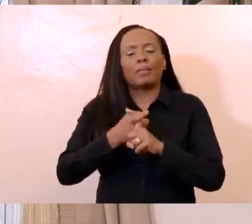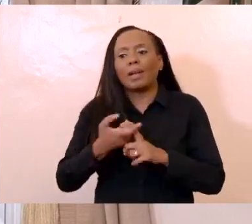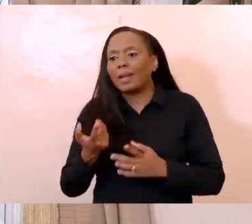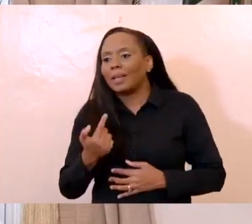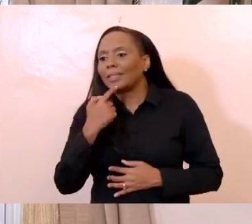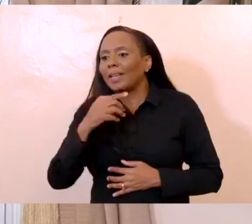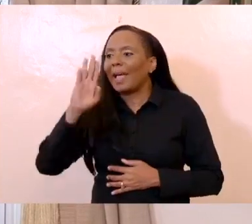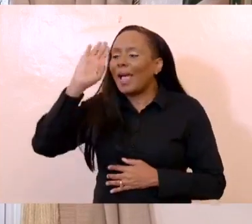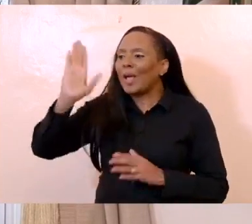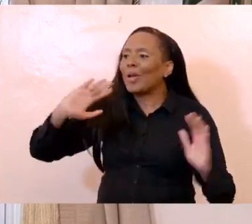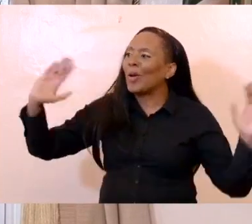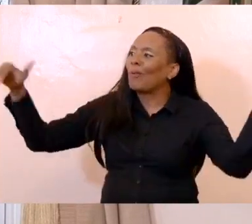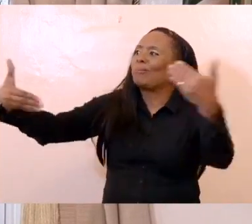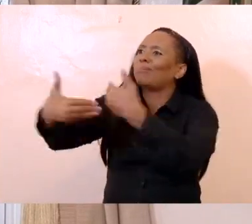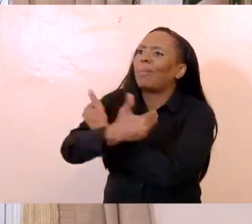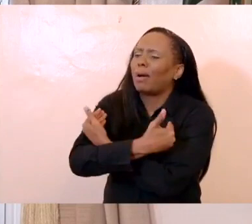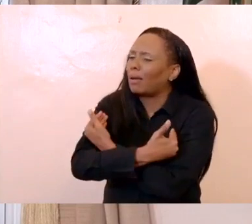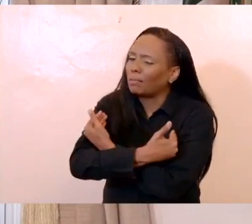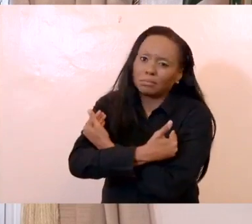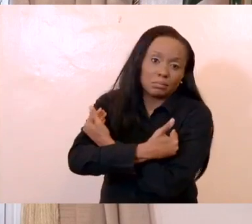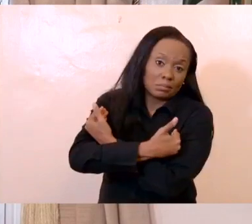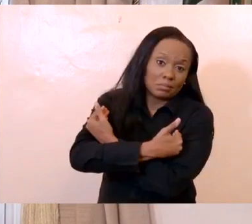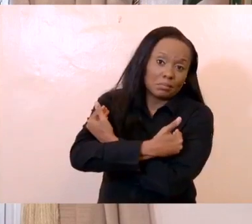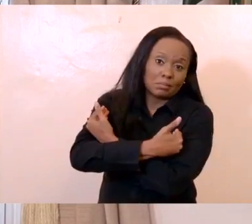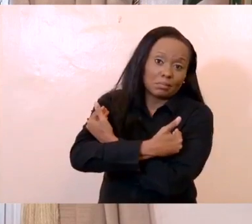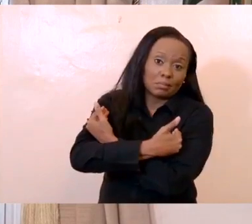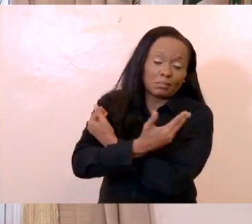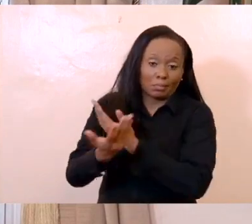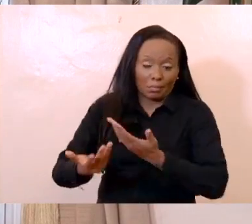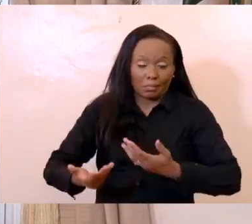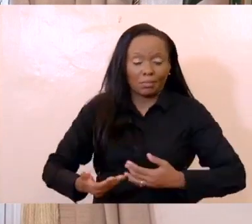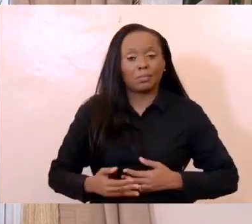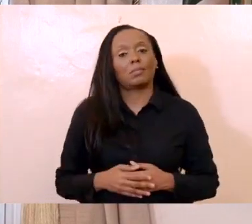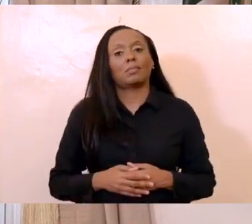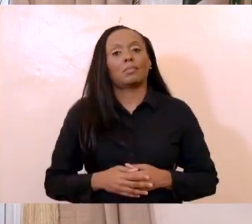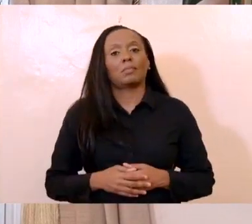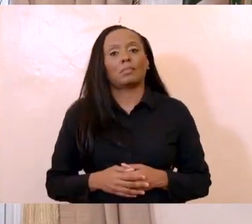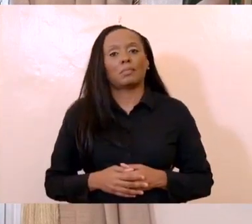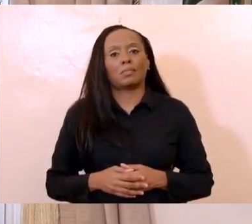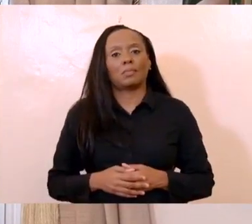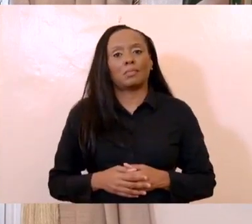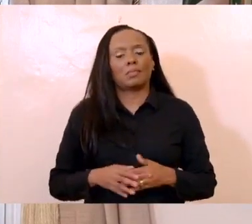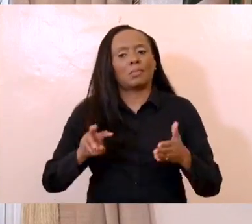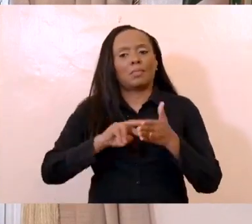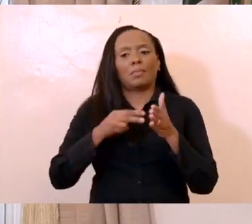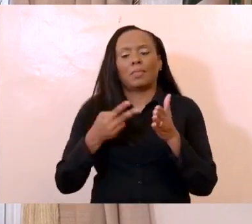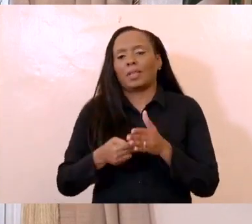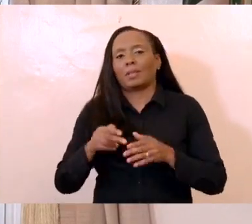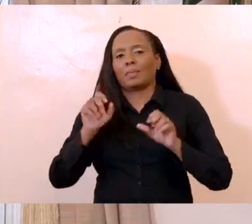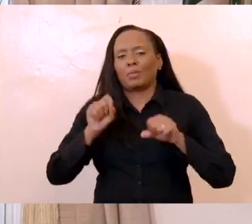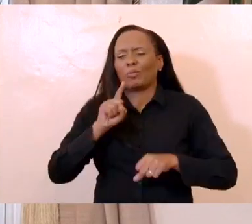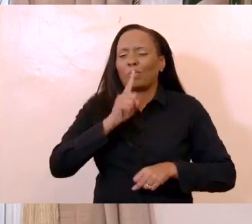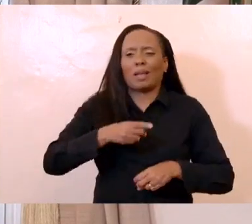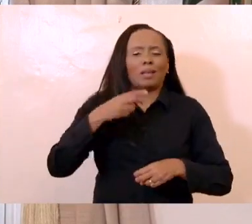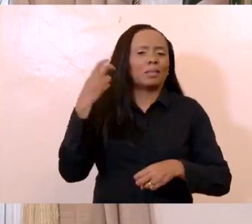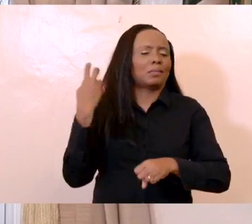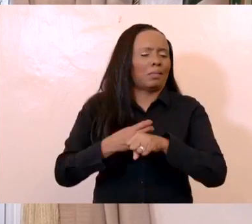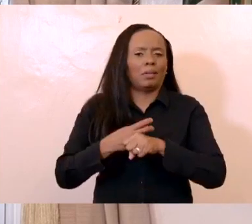and gave them a hug, or some story like that then comes up, which can make contact tracing